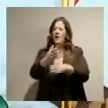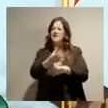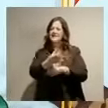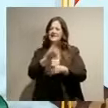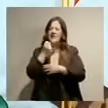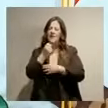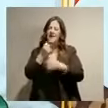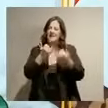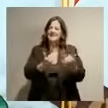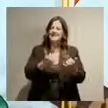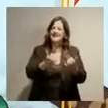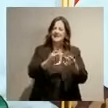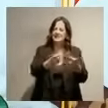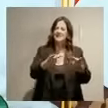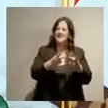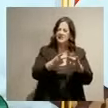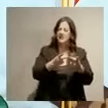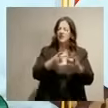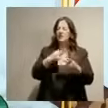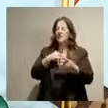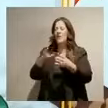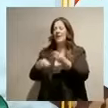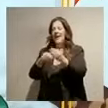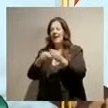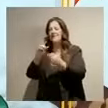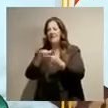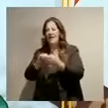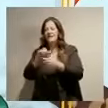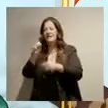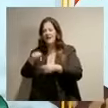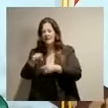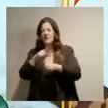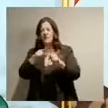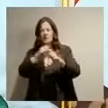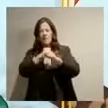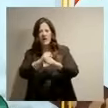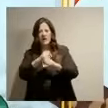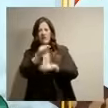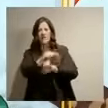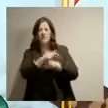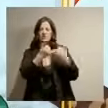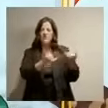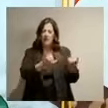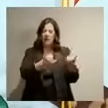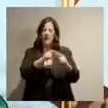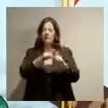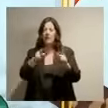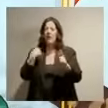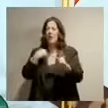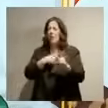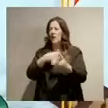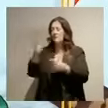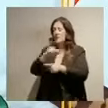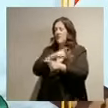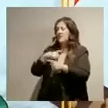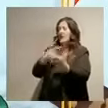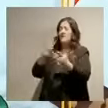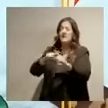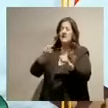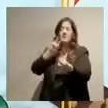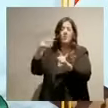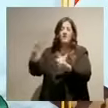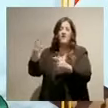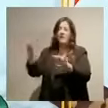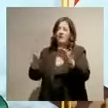slot, 119,000. We're going to protect that. And we chose, and again, the legislature may have a different point of view. They may say,